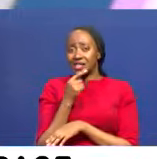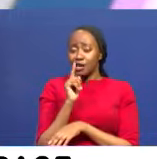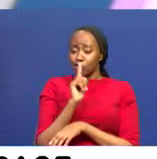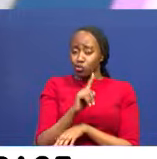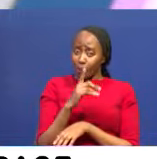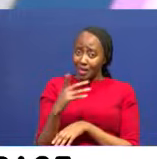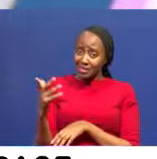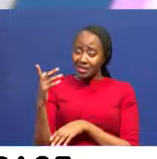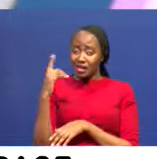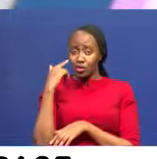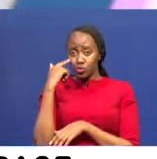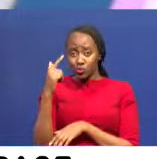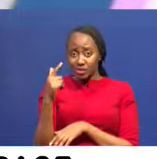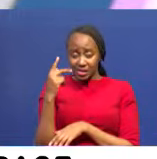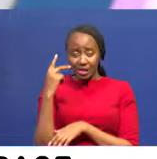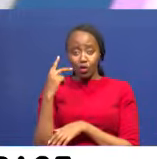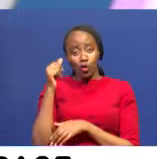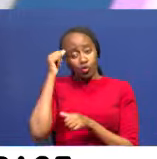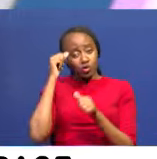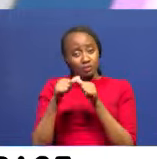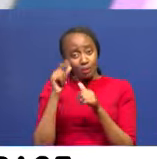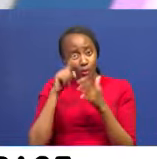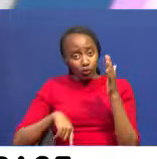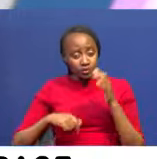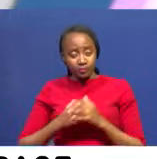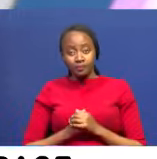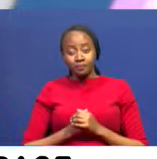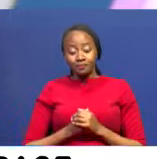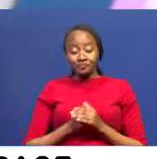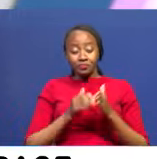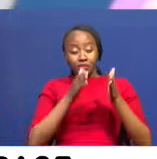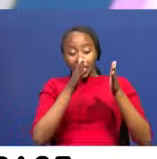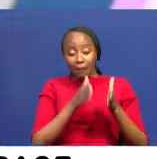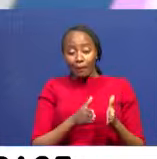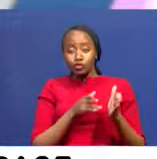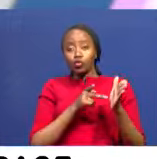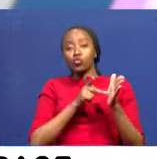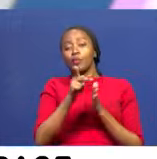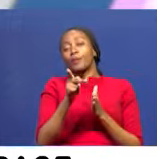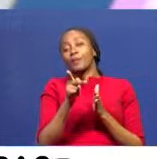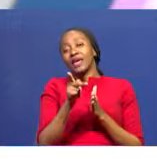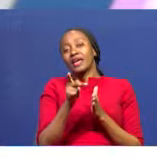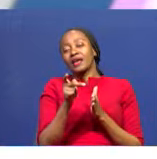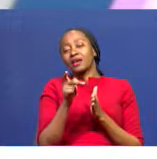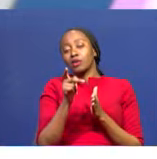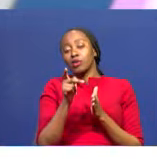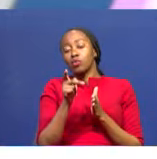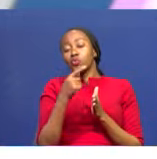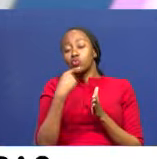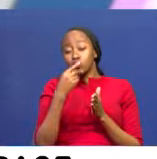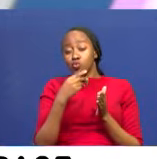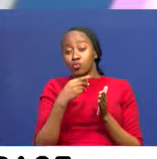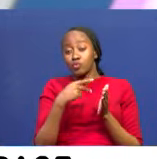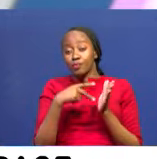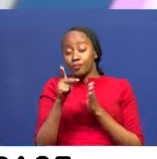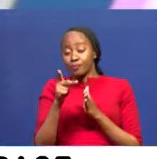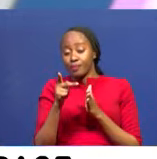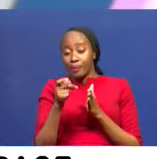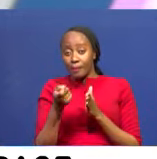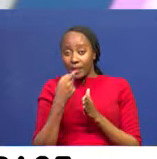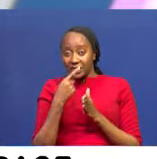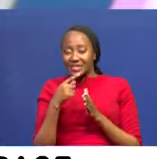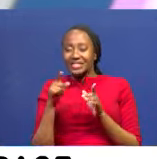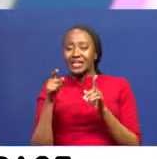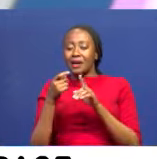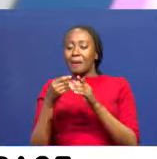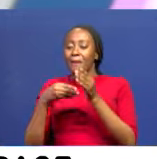need to remember is that the person selling the medicine buys it from somewhere, and they have to pay the person